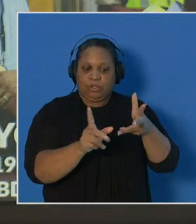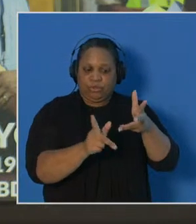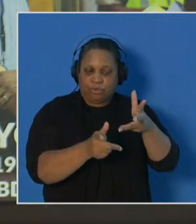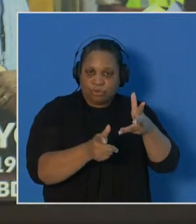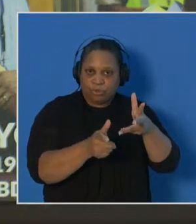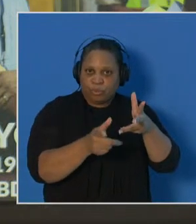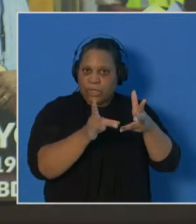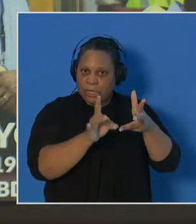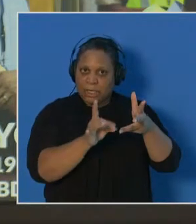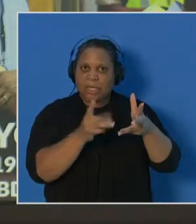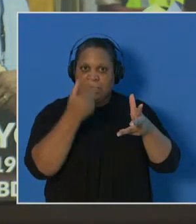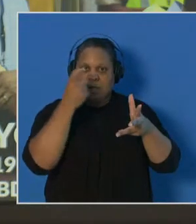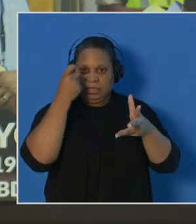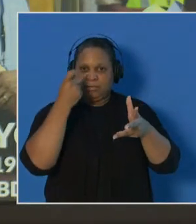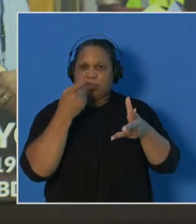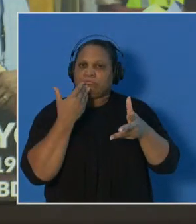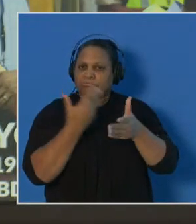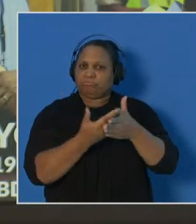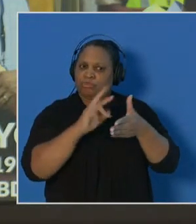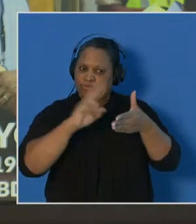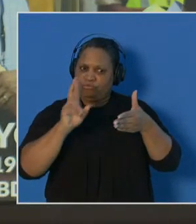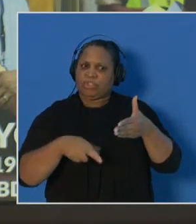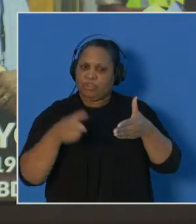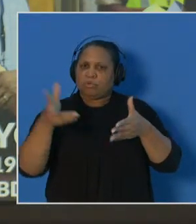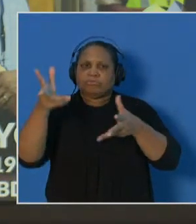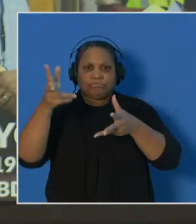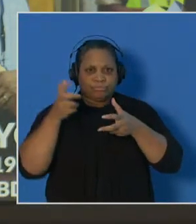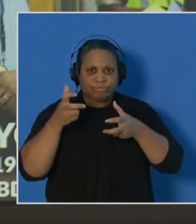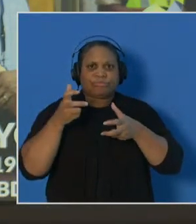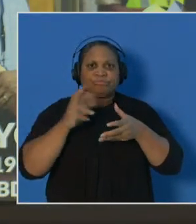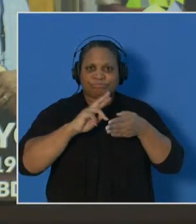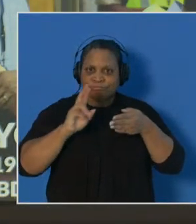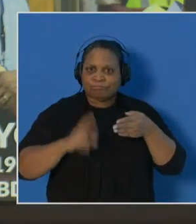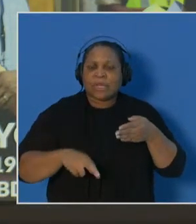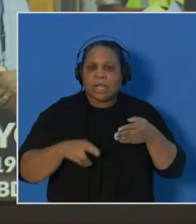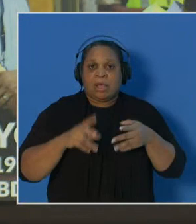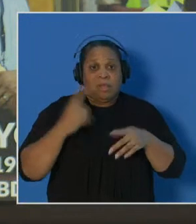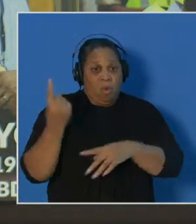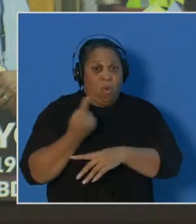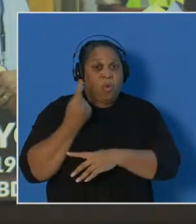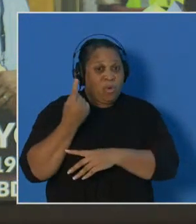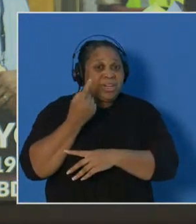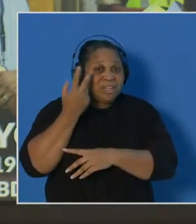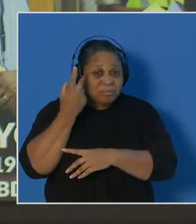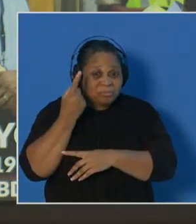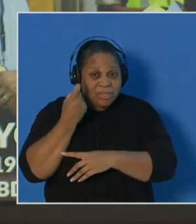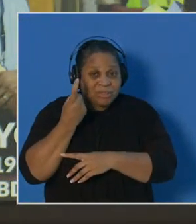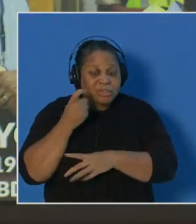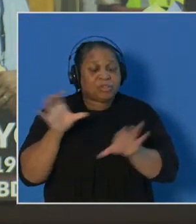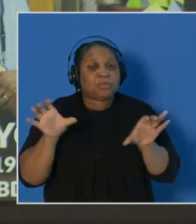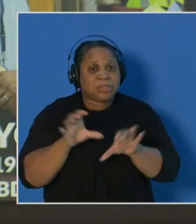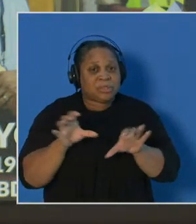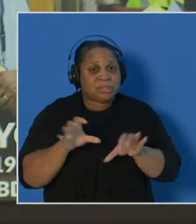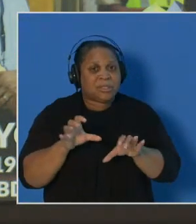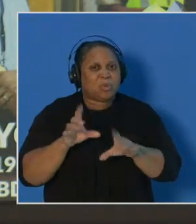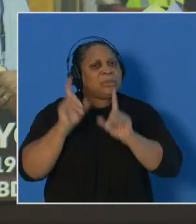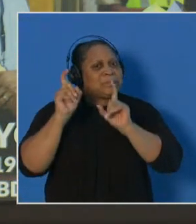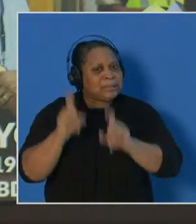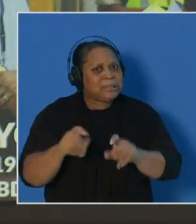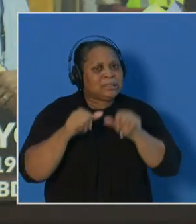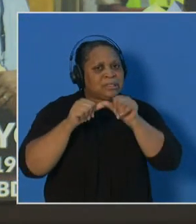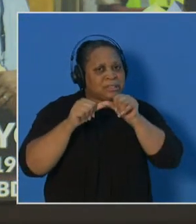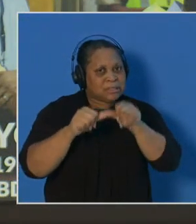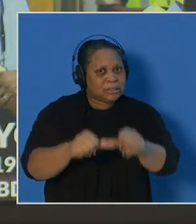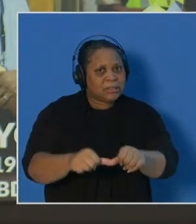of the good results of which we're getting. But it is only because we have done what is necessary, continue